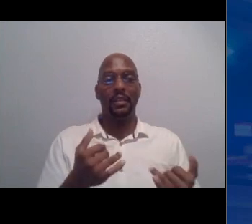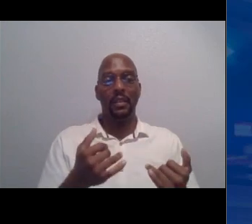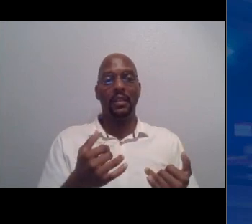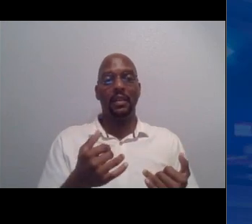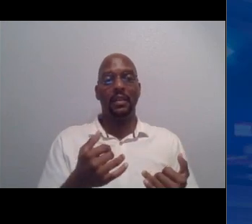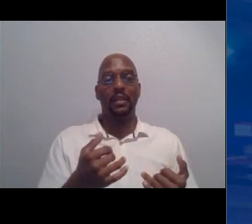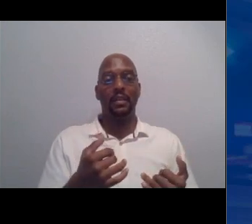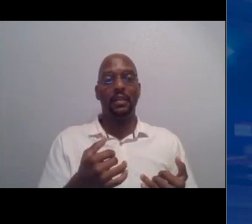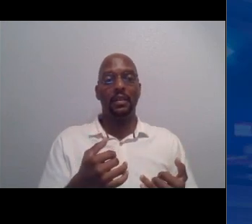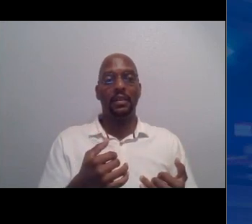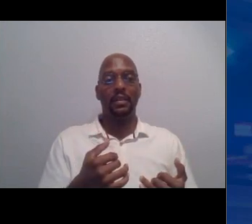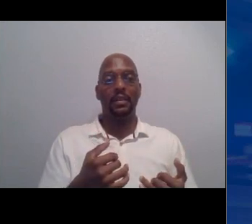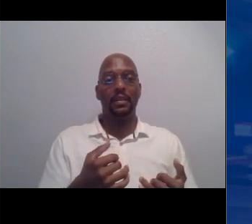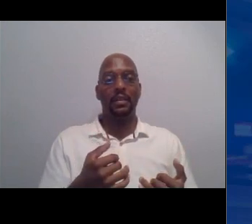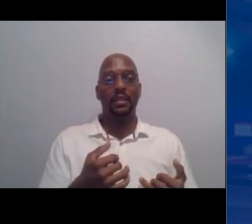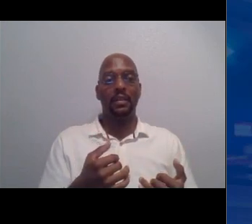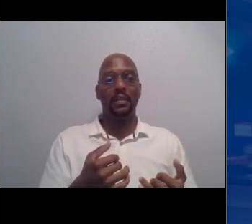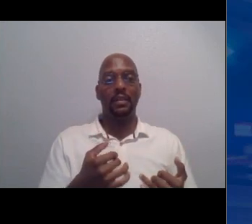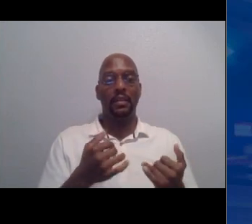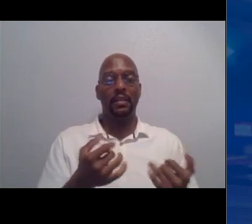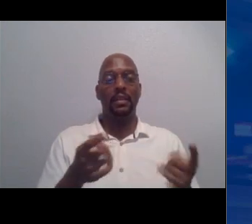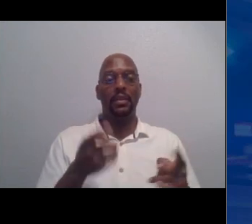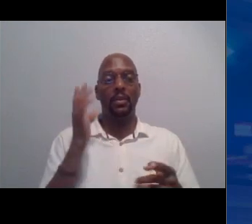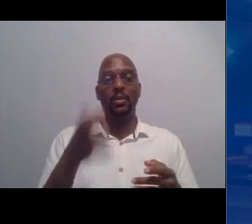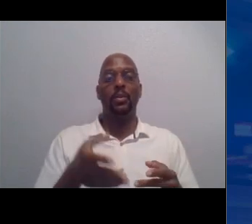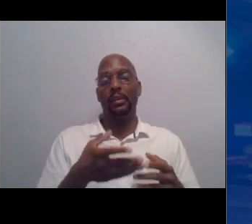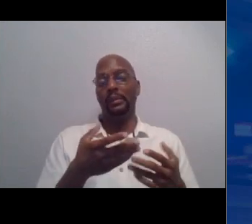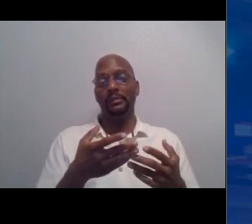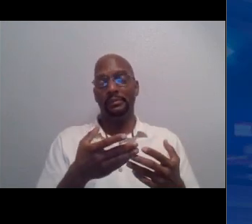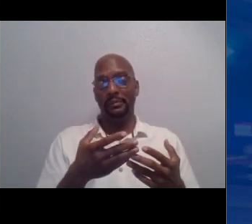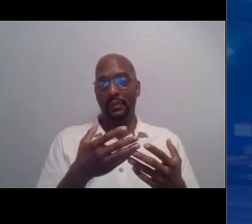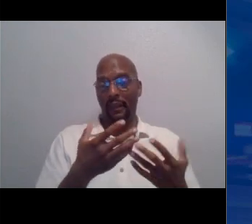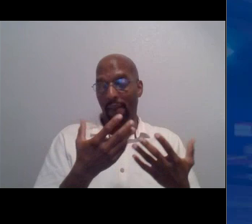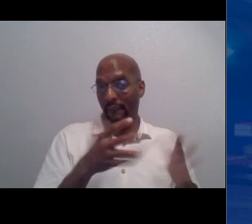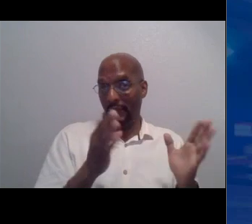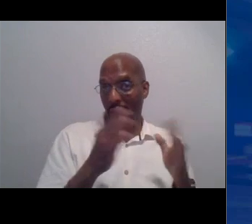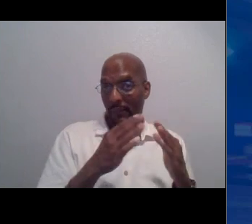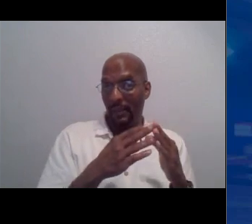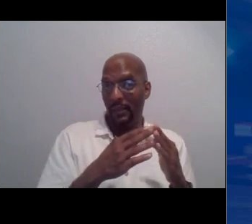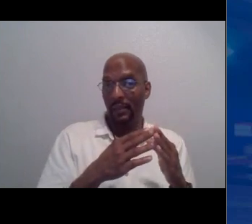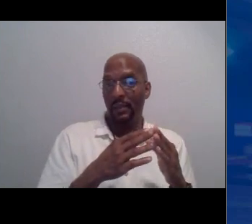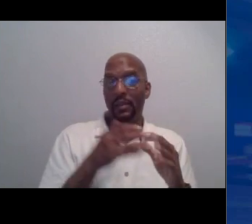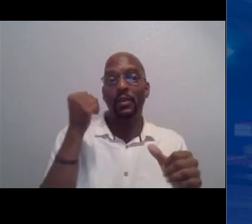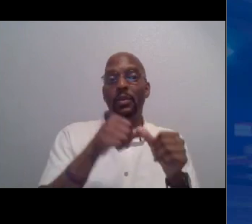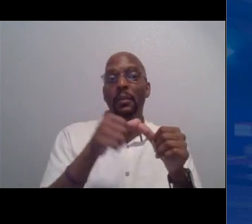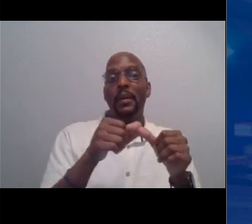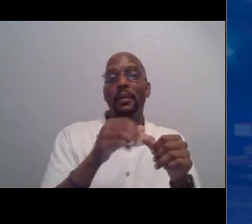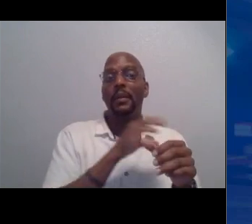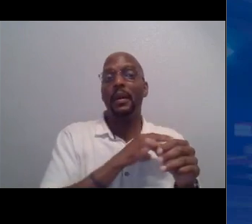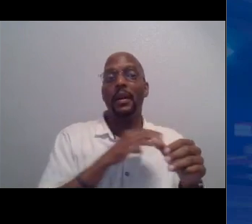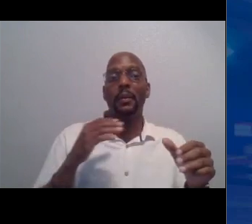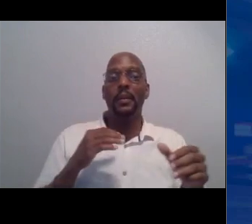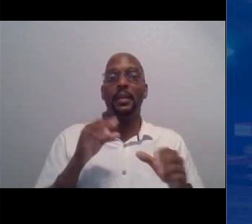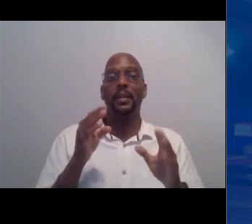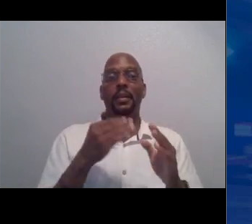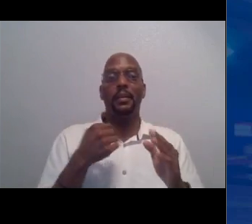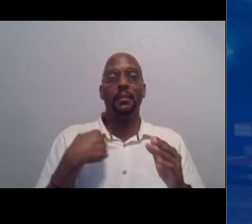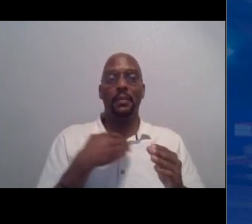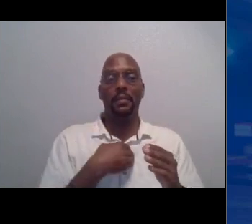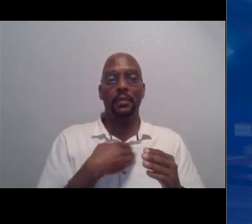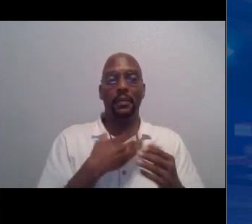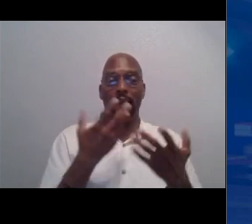be adjourning in memory of our dear colleague, Commissioner Alvarado. With that, we are